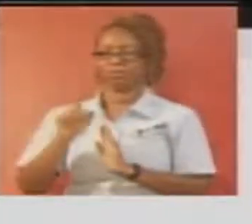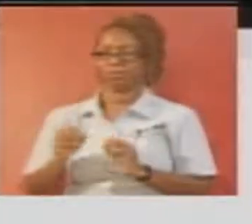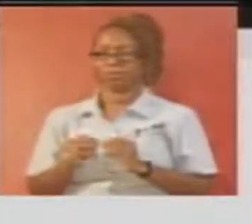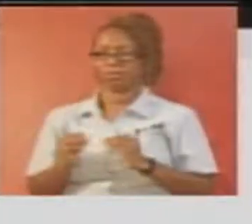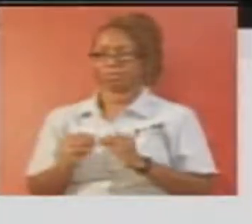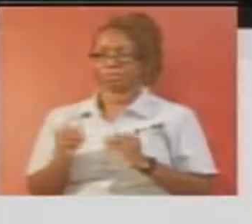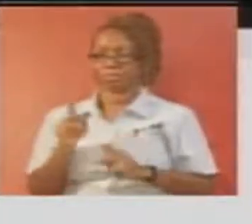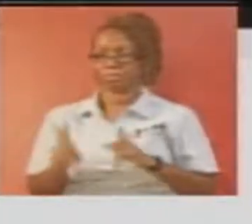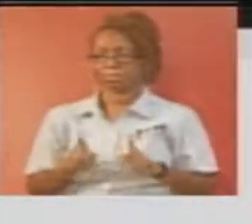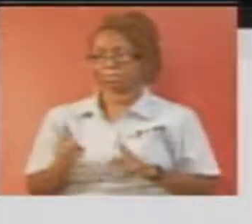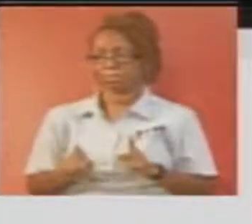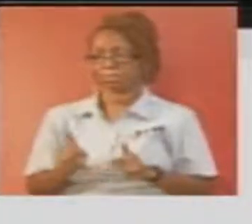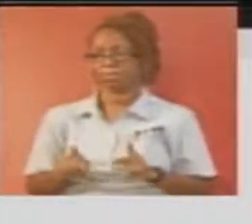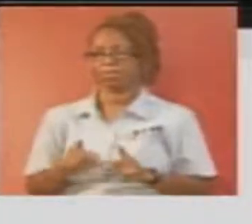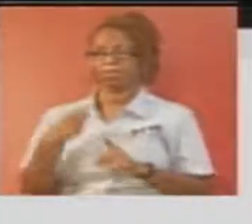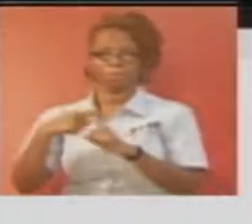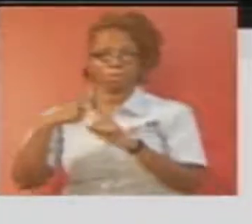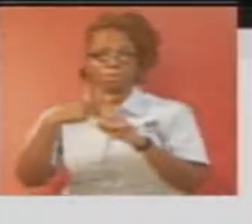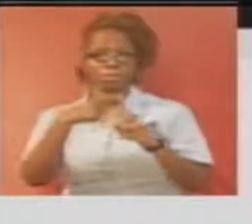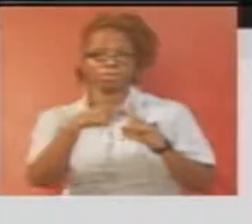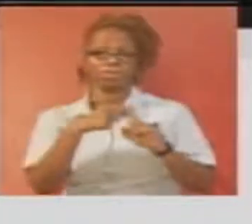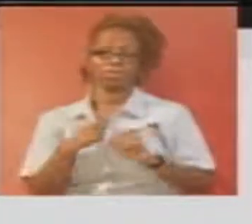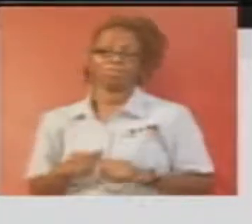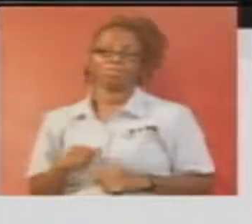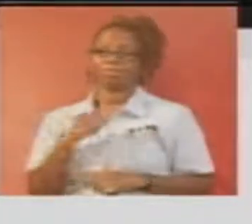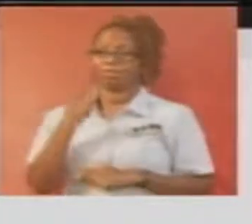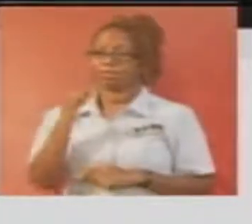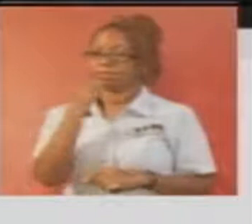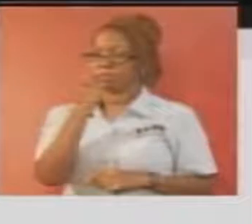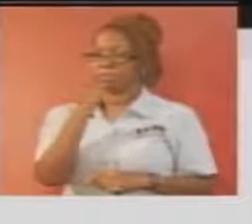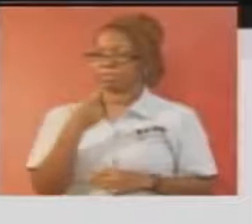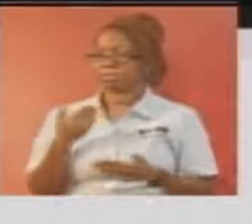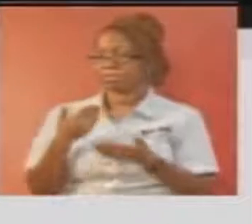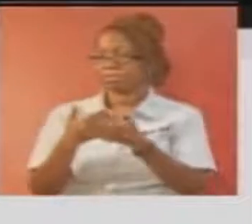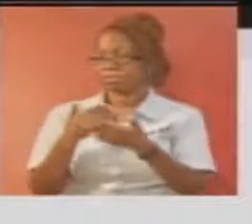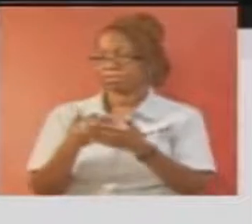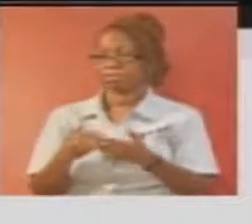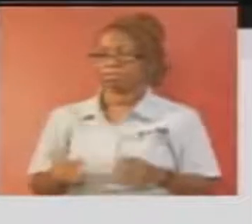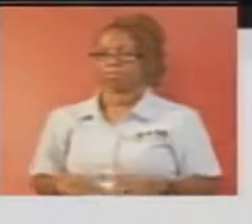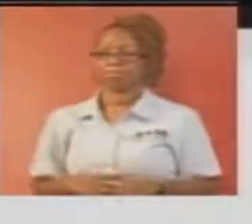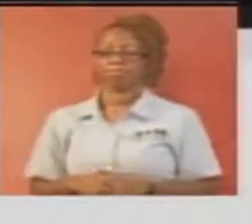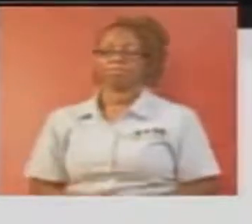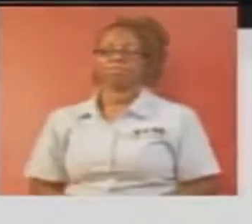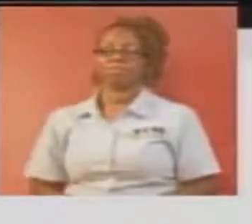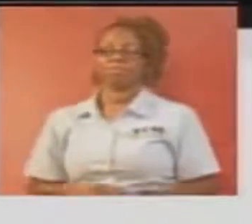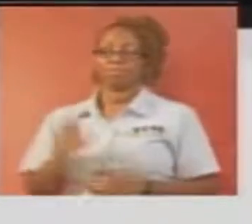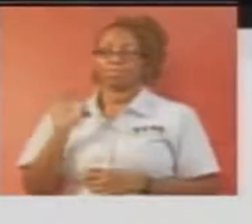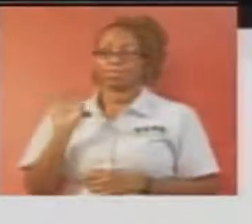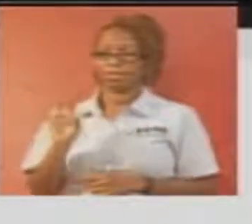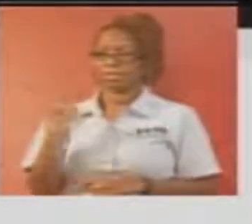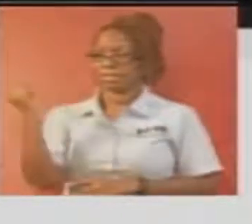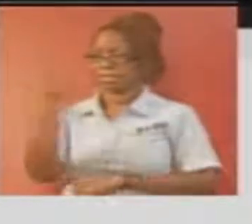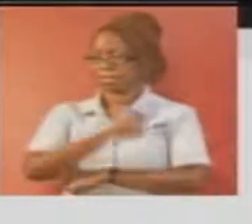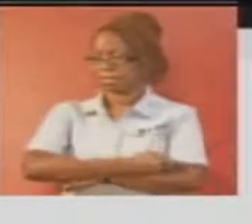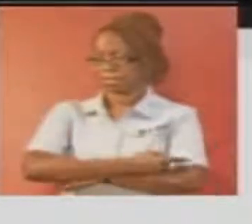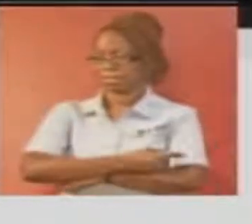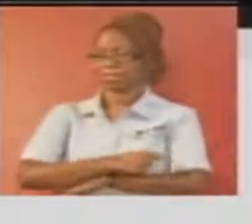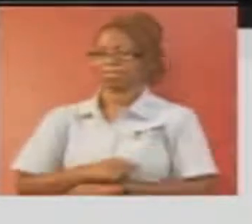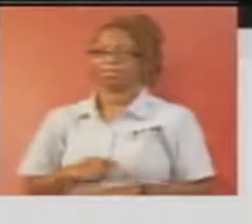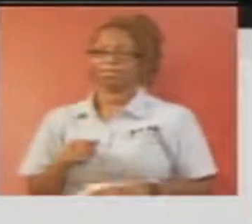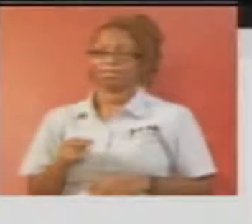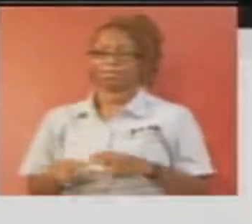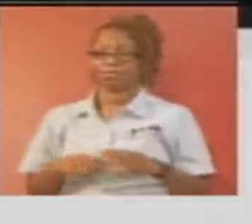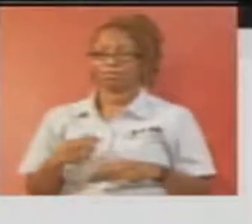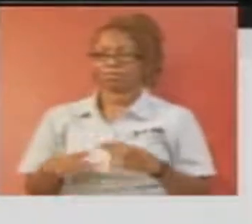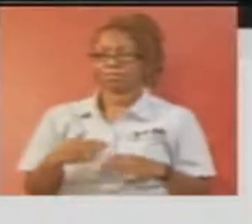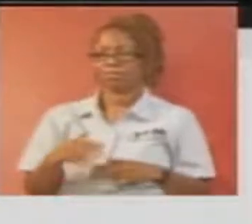the cluster from the prisons, the 7-day average over the last few days has now begun to drop back to the